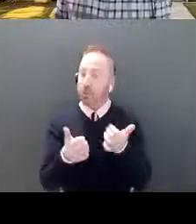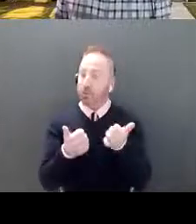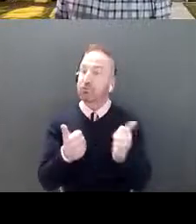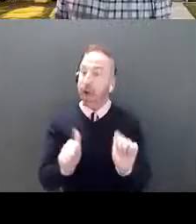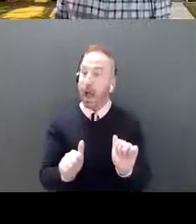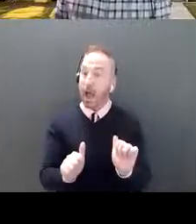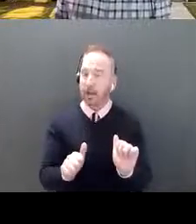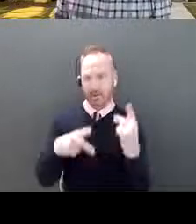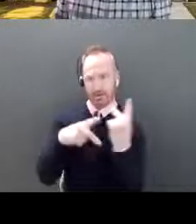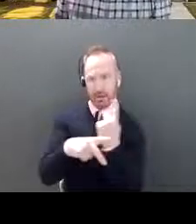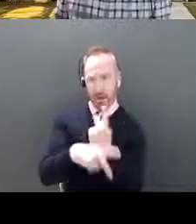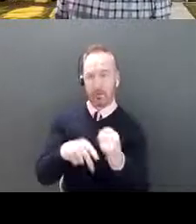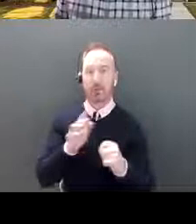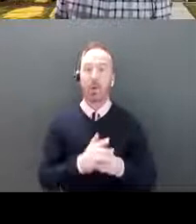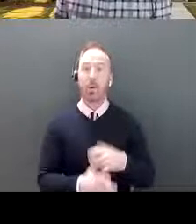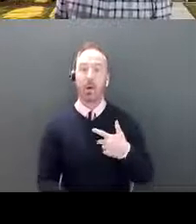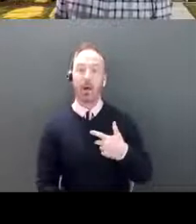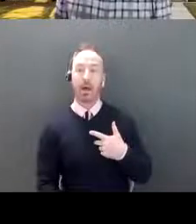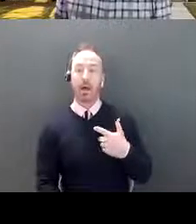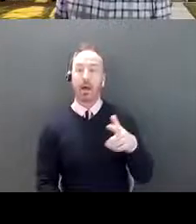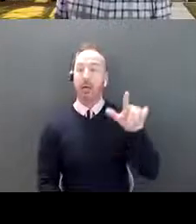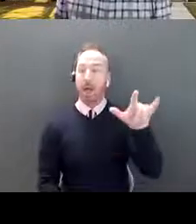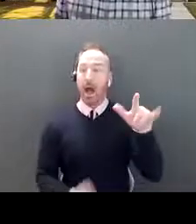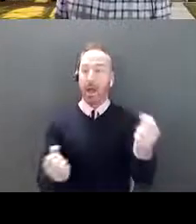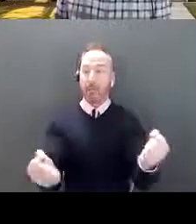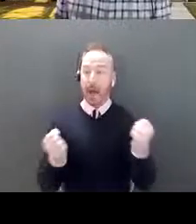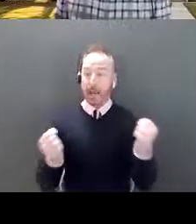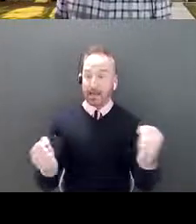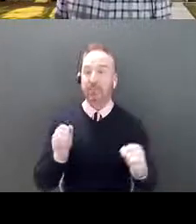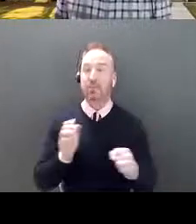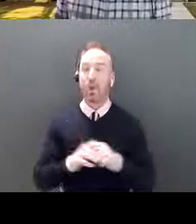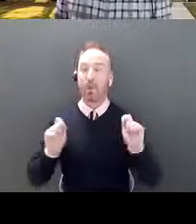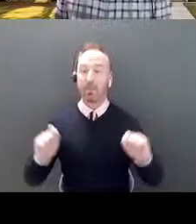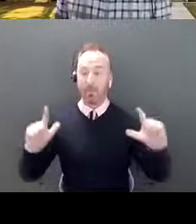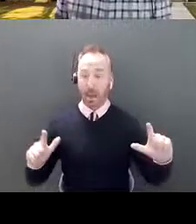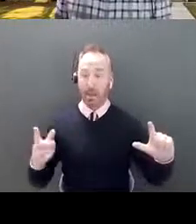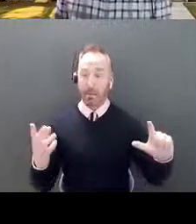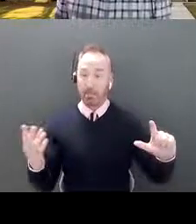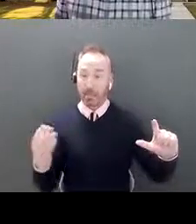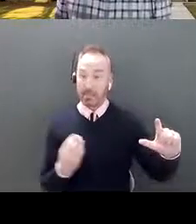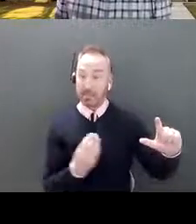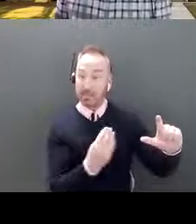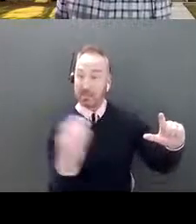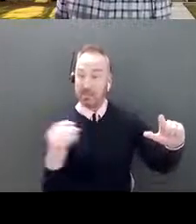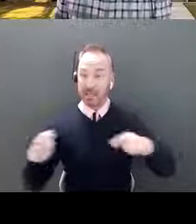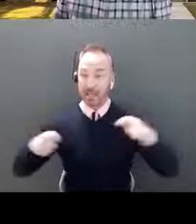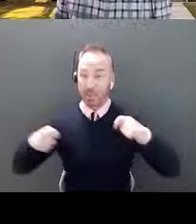make sure pilots and air traffic control and airline manufacturers are aware